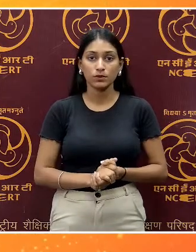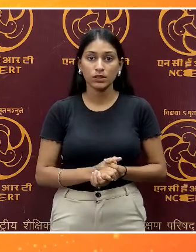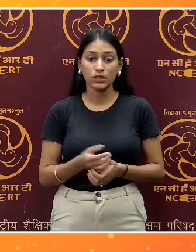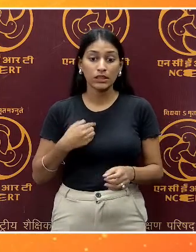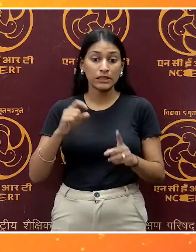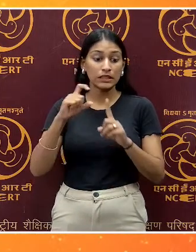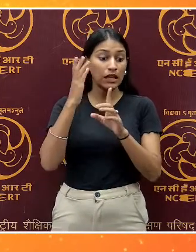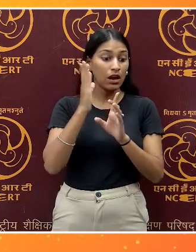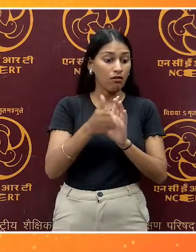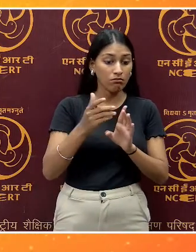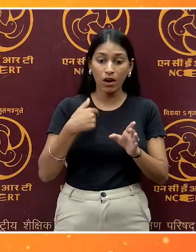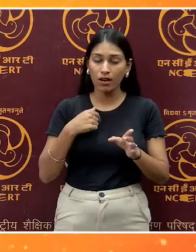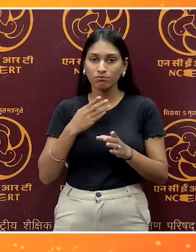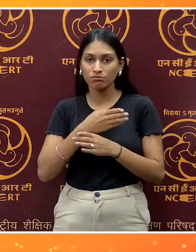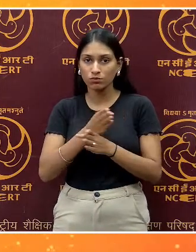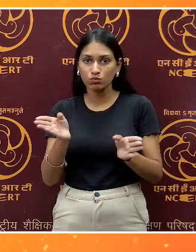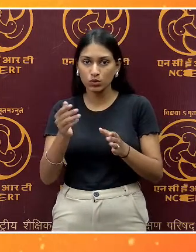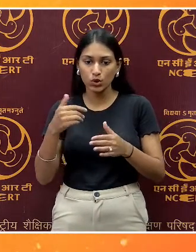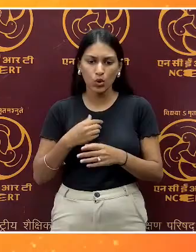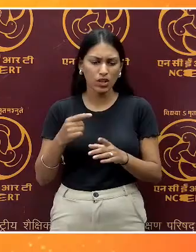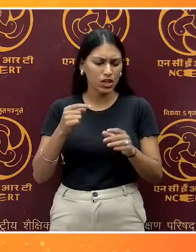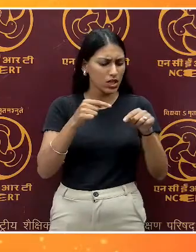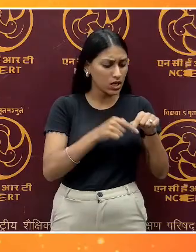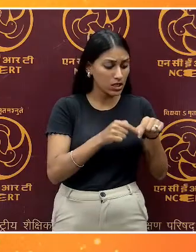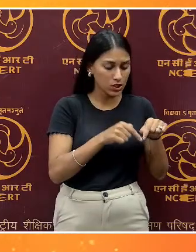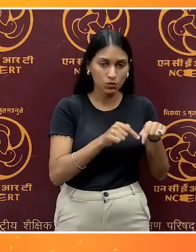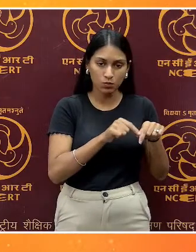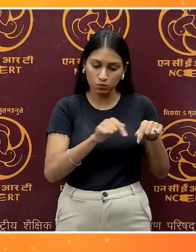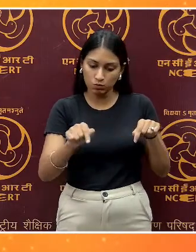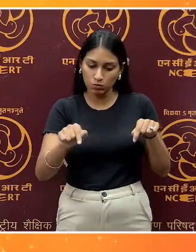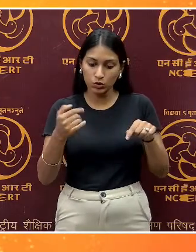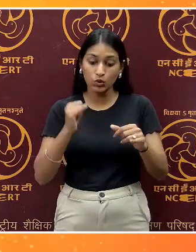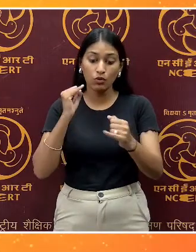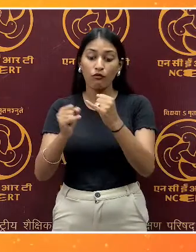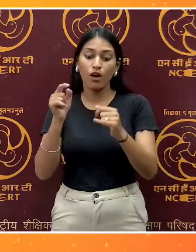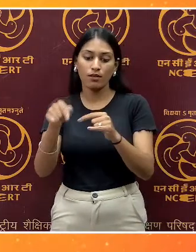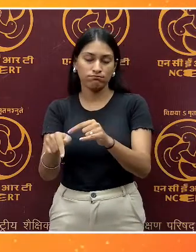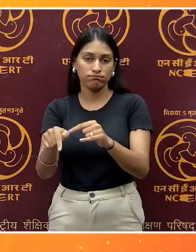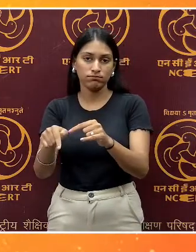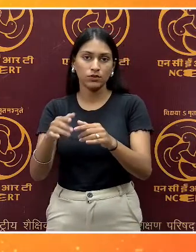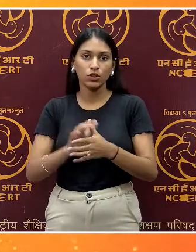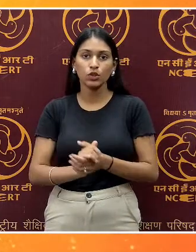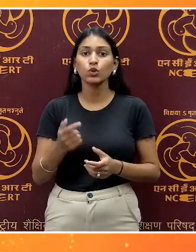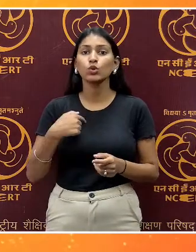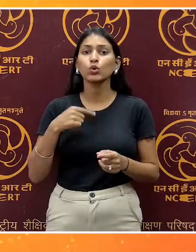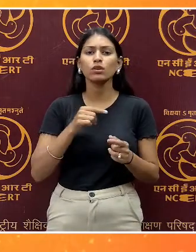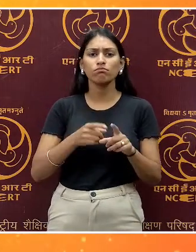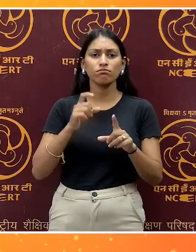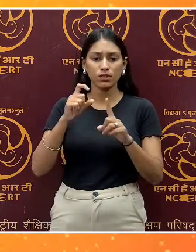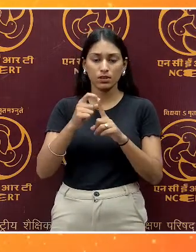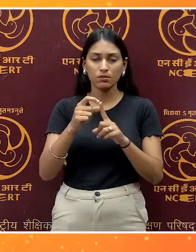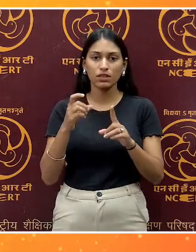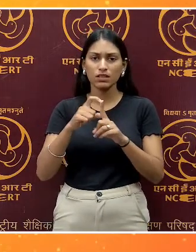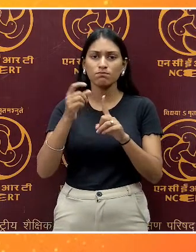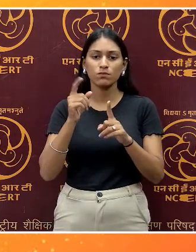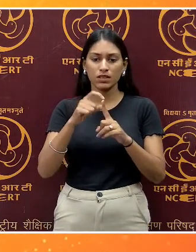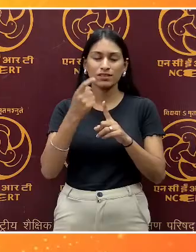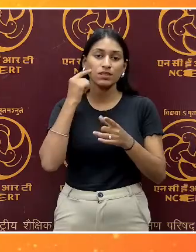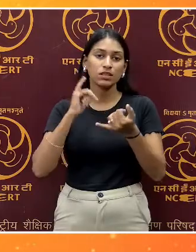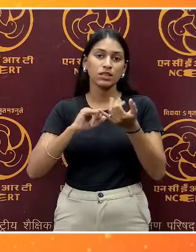Directed segment OP from initial position O to final position P gives the displacement vector